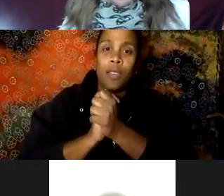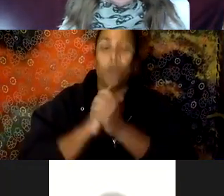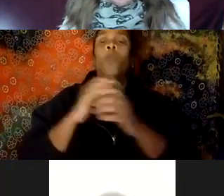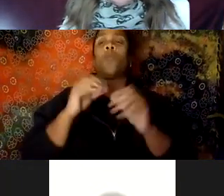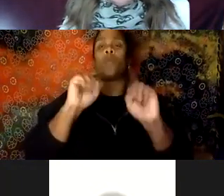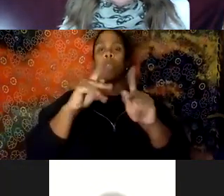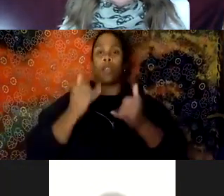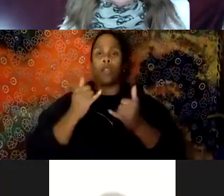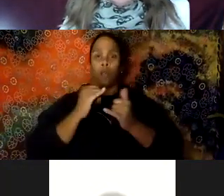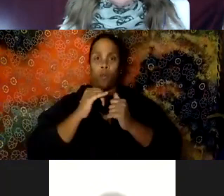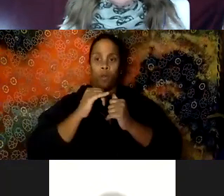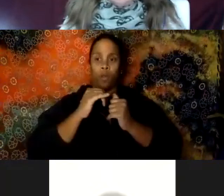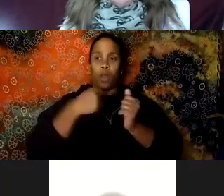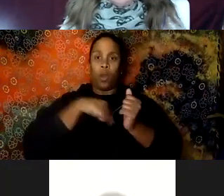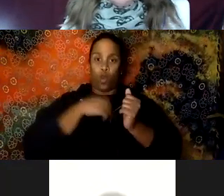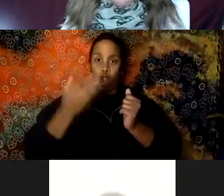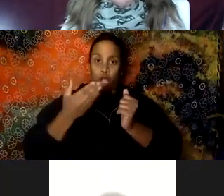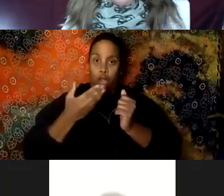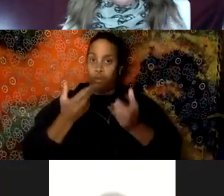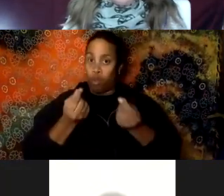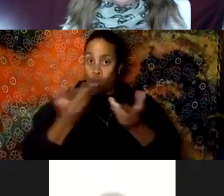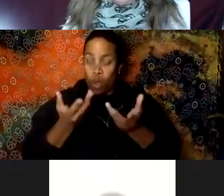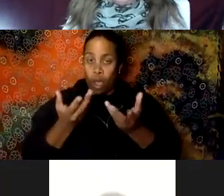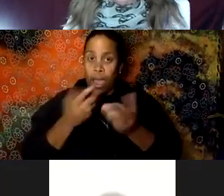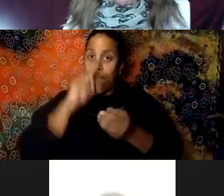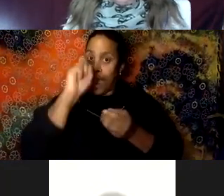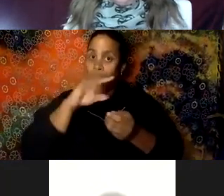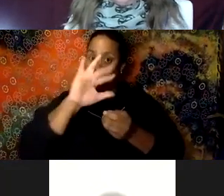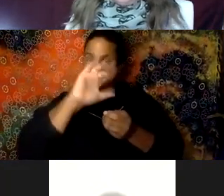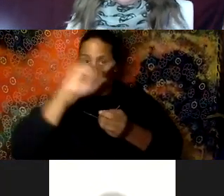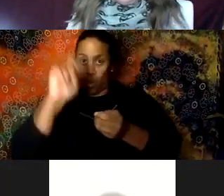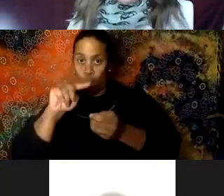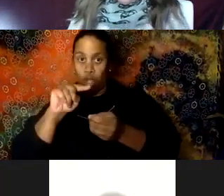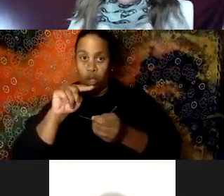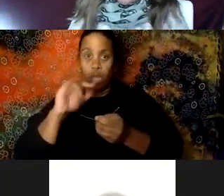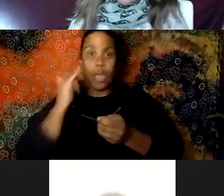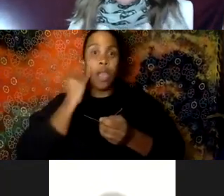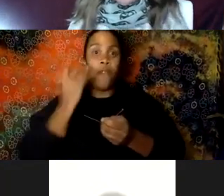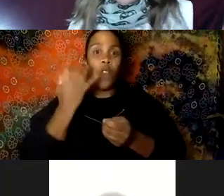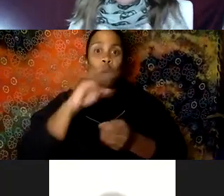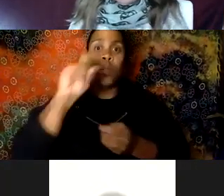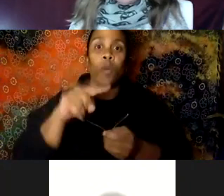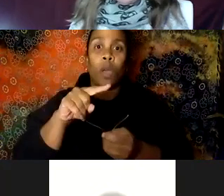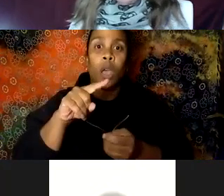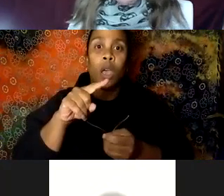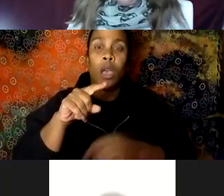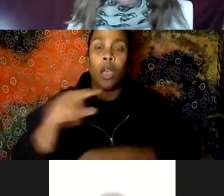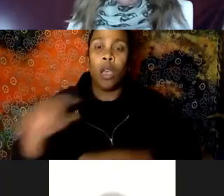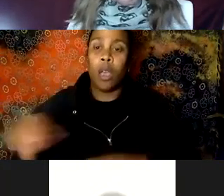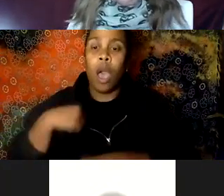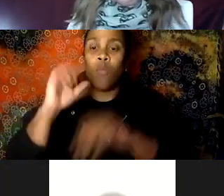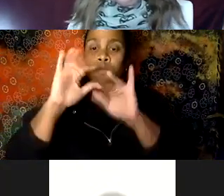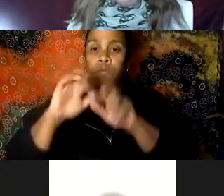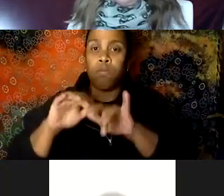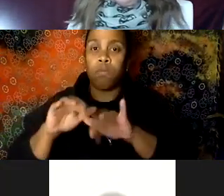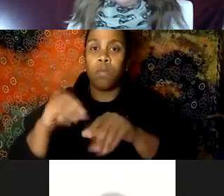tonight. We're here to answer your questions. If you'd like to ask a question, and I'm going to put it in chat right. Well, I'll just put this basic